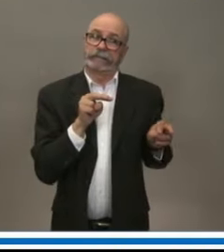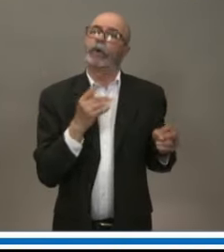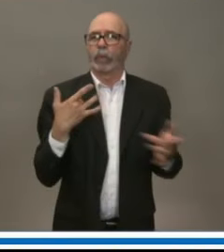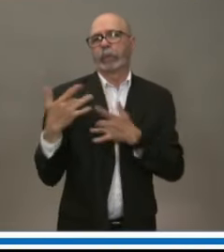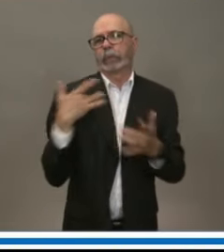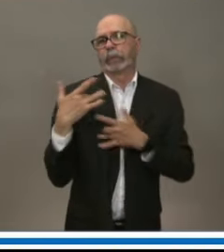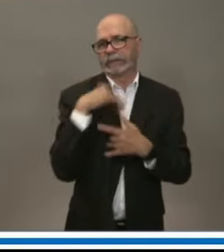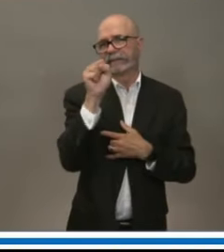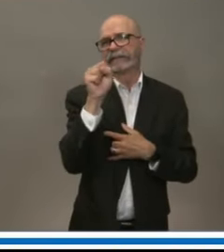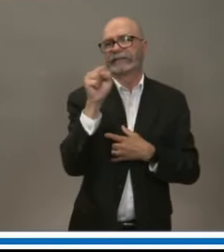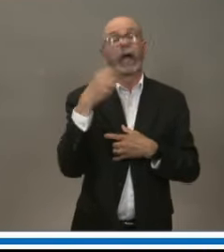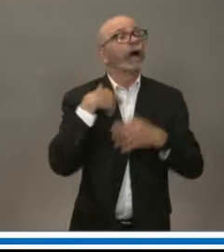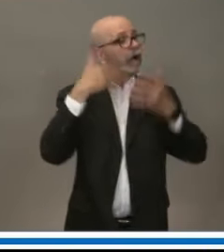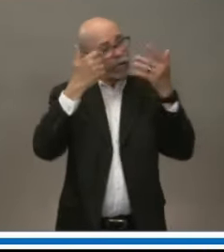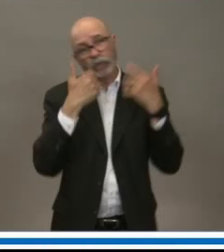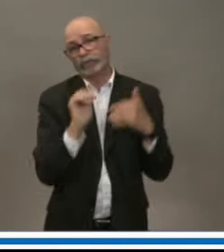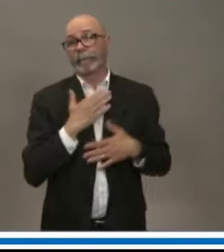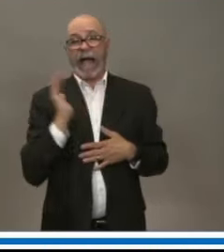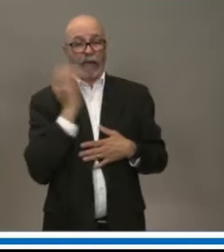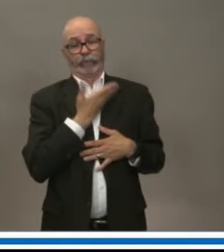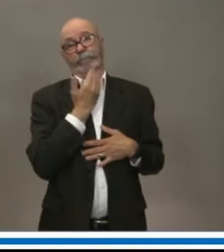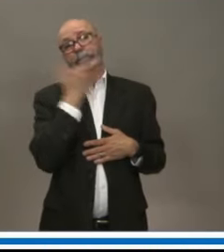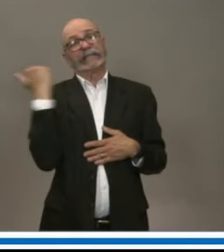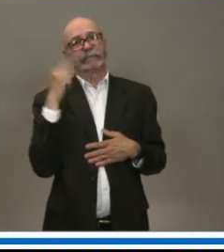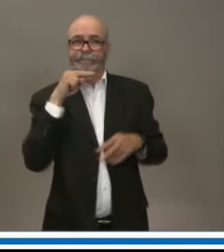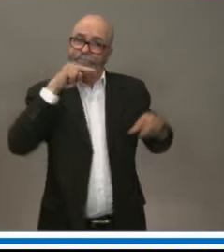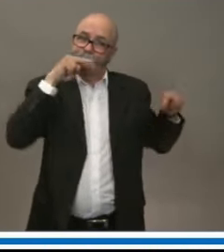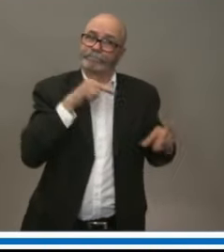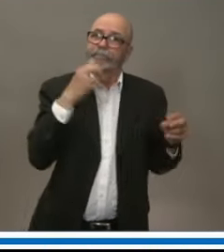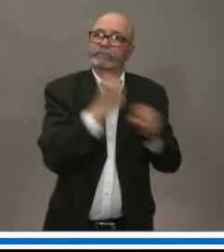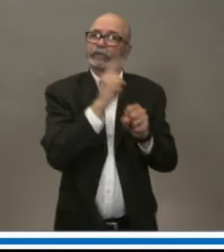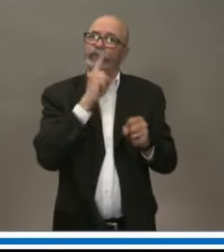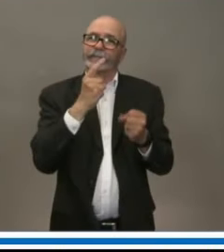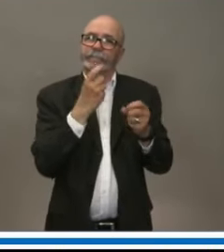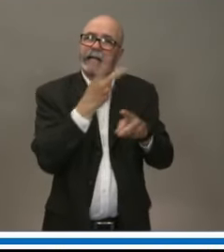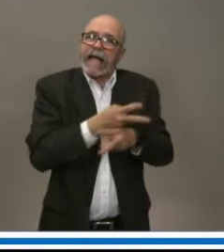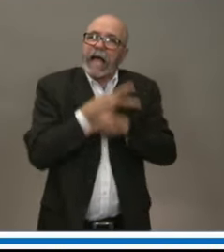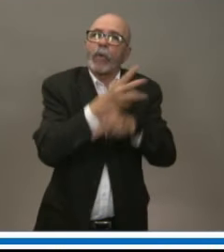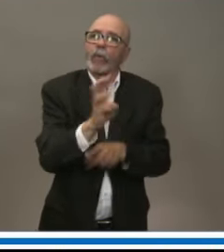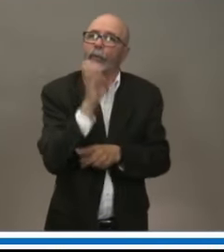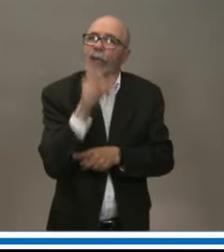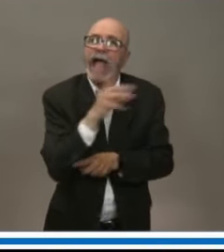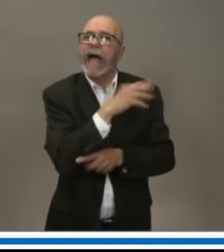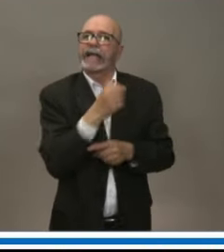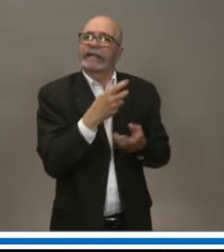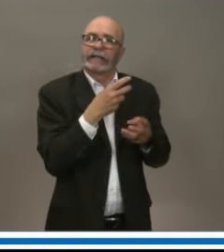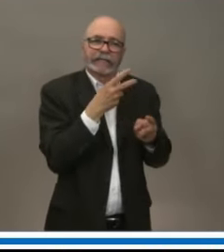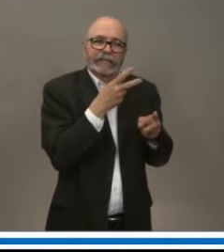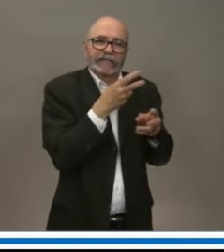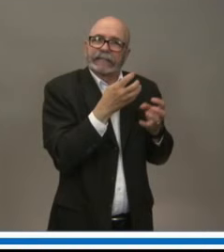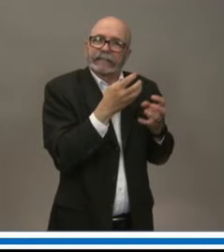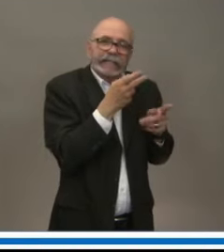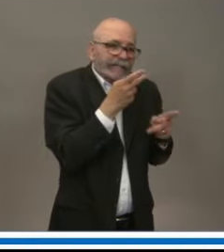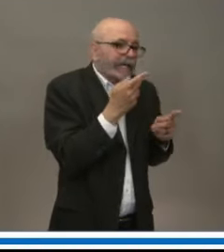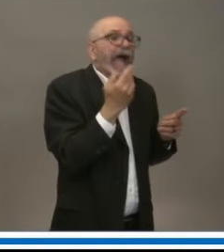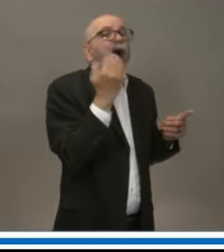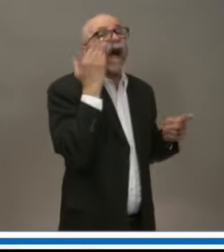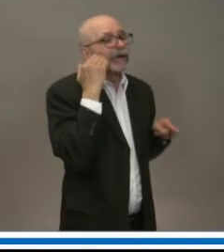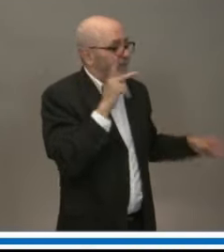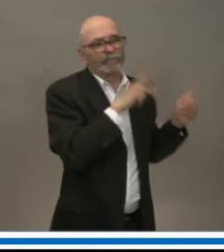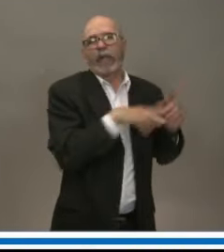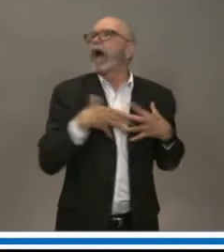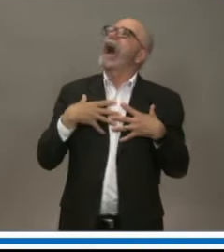we possibly can to protect the loved ones of those Nova Scotians and beyond who are feeling quite frightened about what's happening